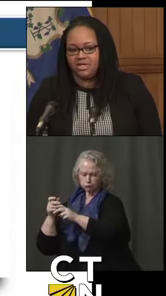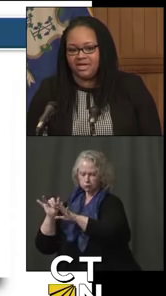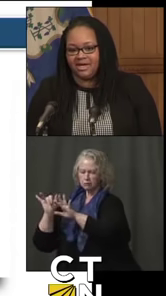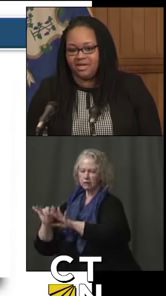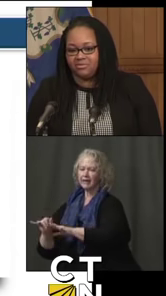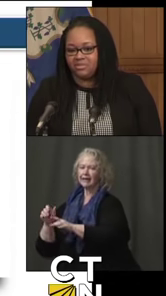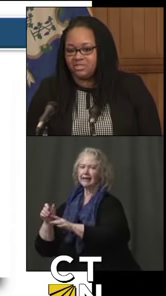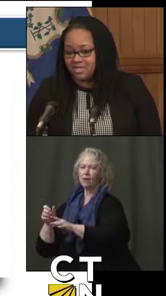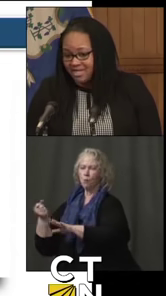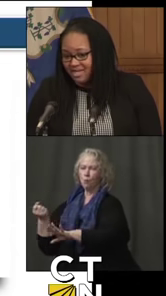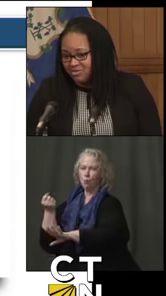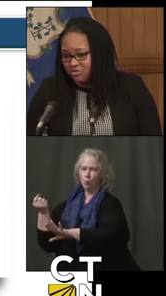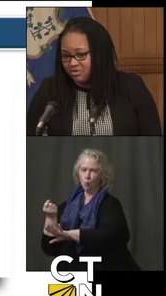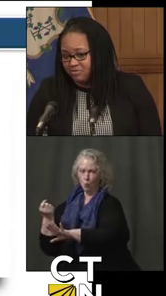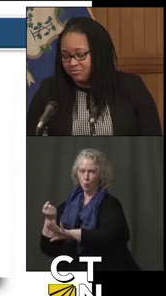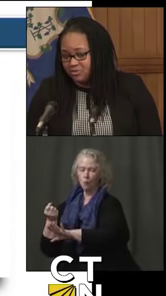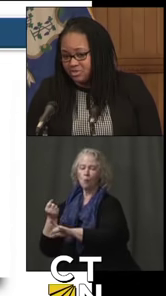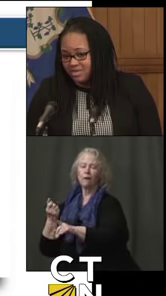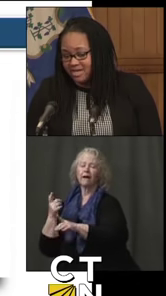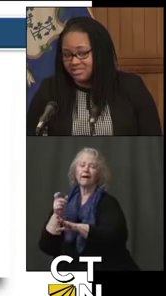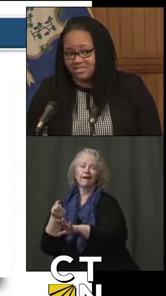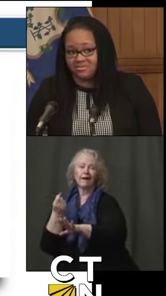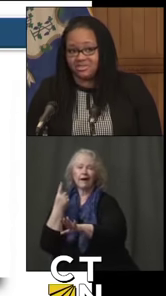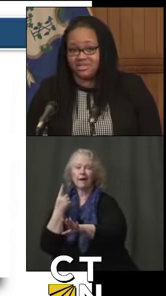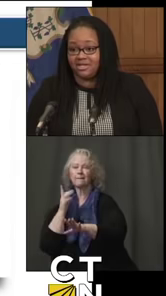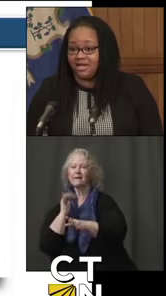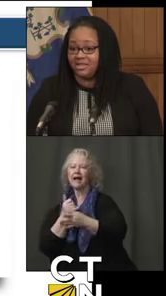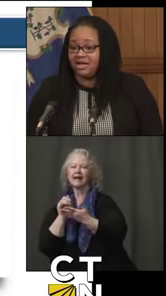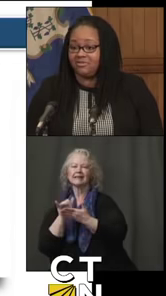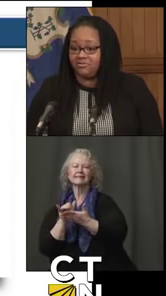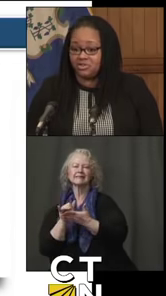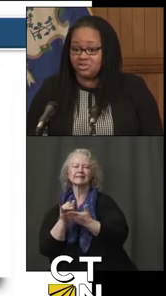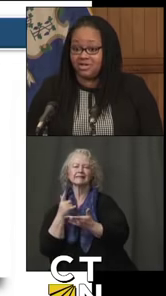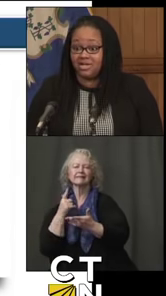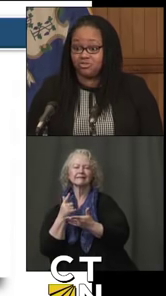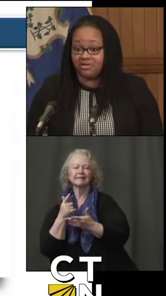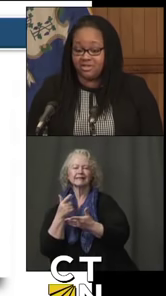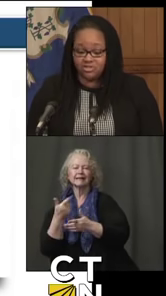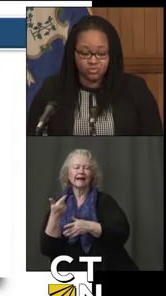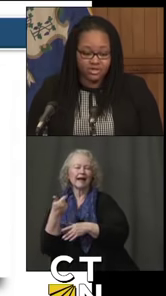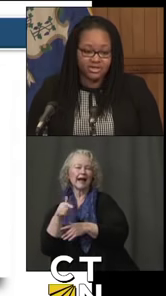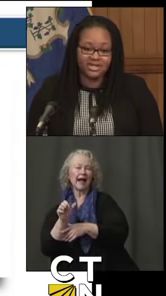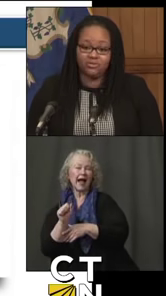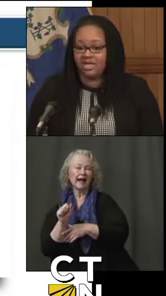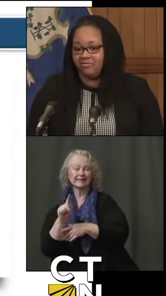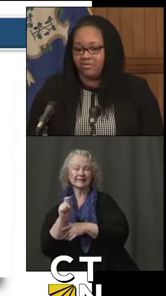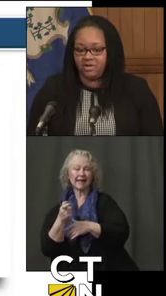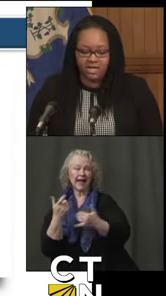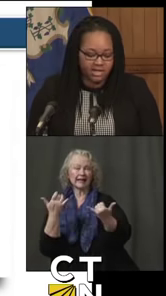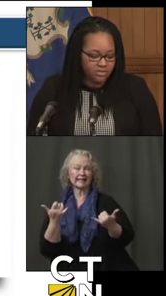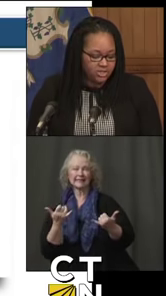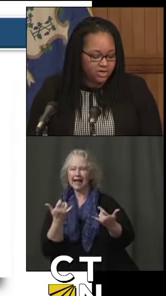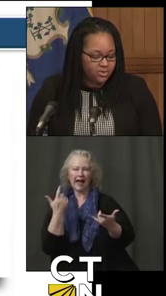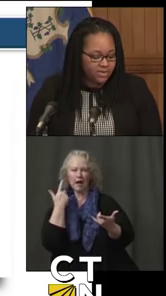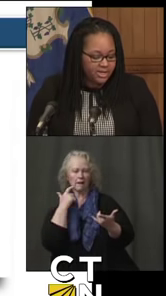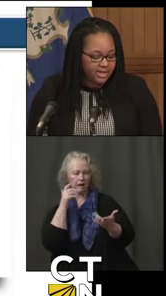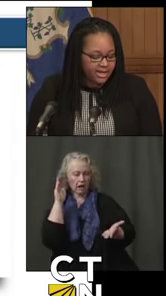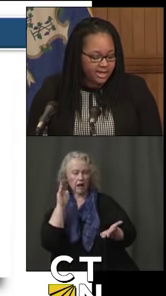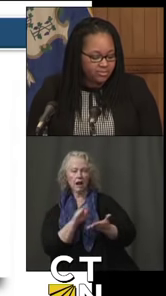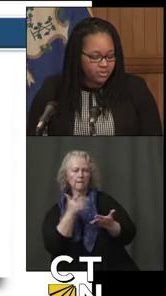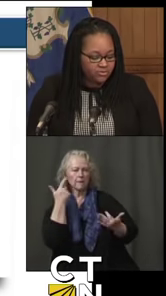to decline in motor fuels taxes. Obviously, a lot of individuals are not driving into work, and we have very